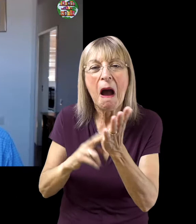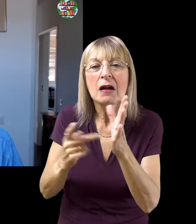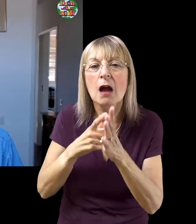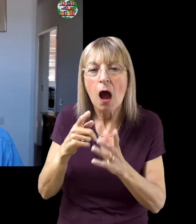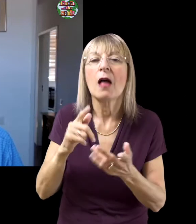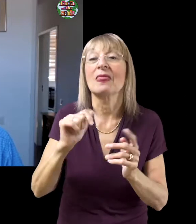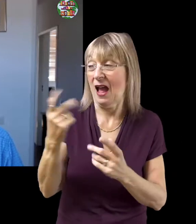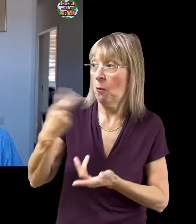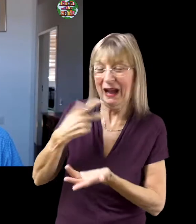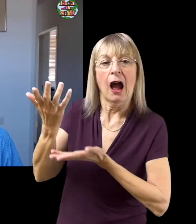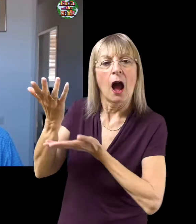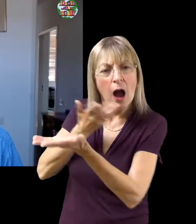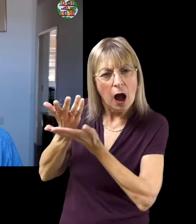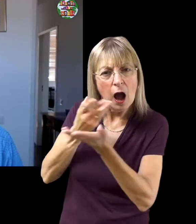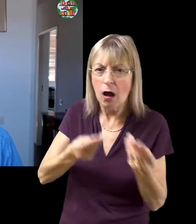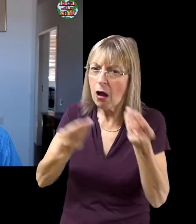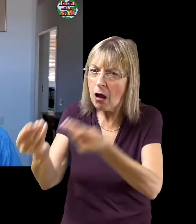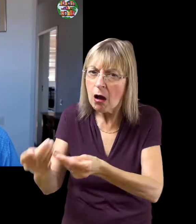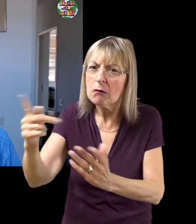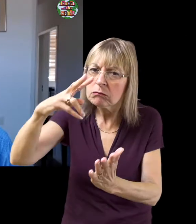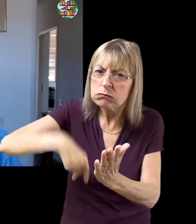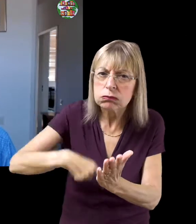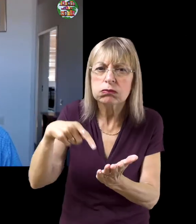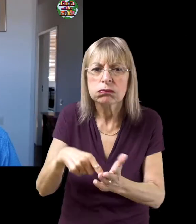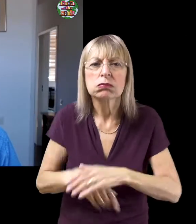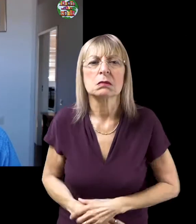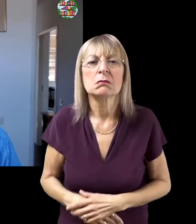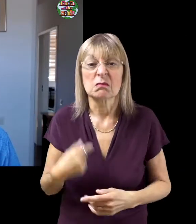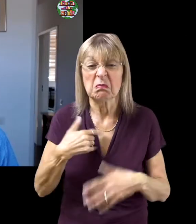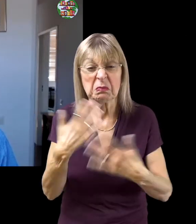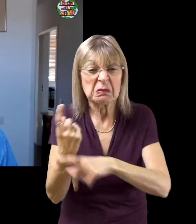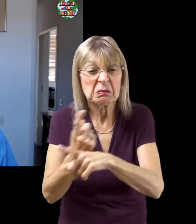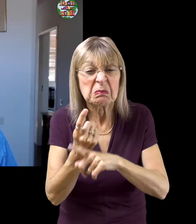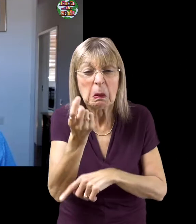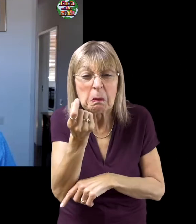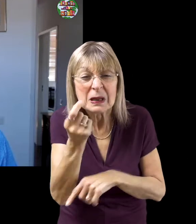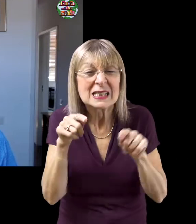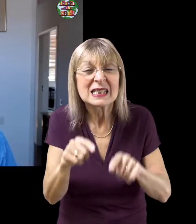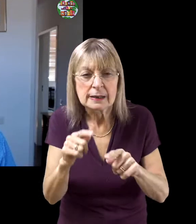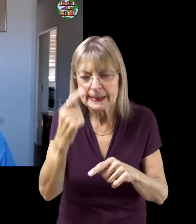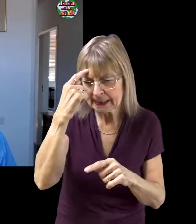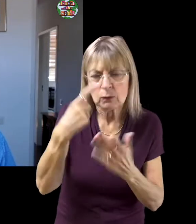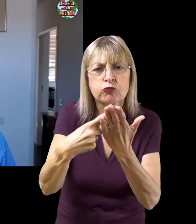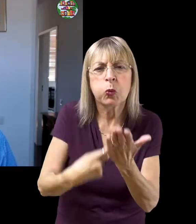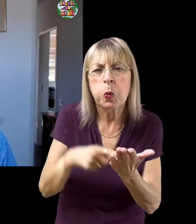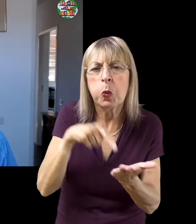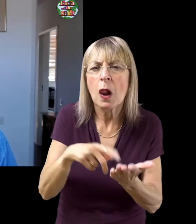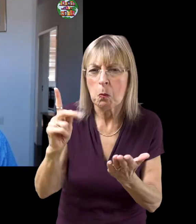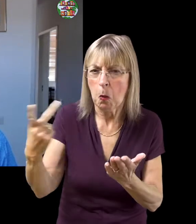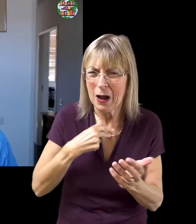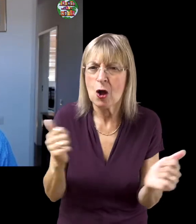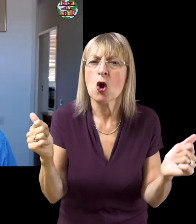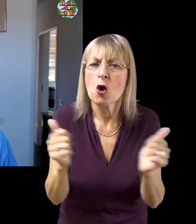I've almost finished the draft that I'm going to share with Anna, and then we're going to talk about it. We've already talked about it a little bit first, just to